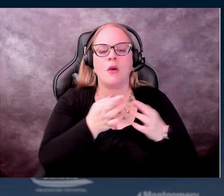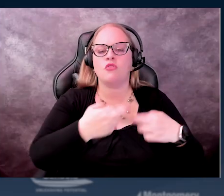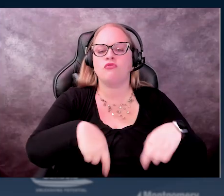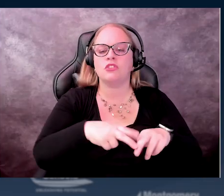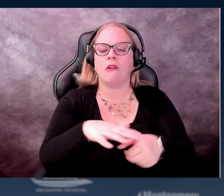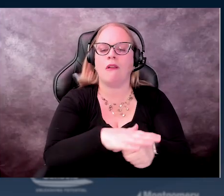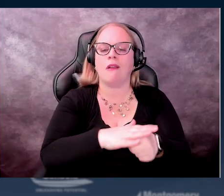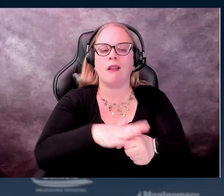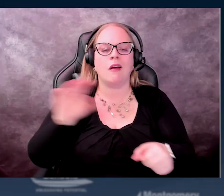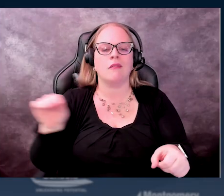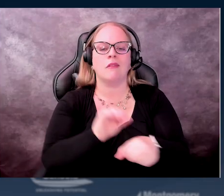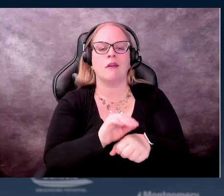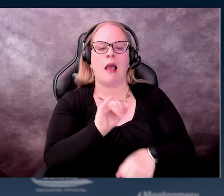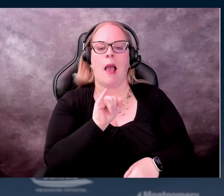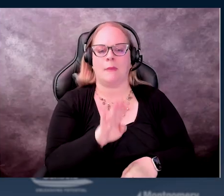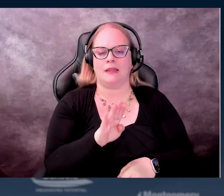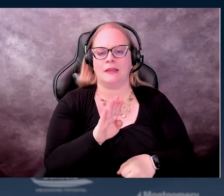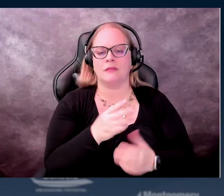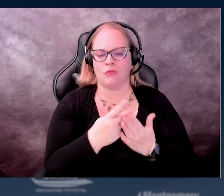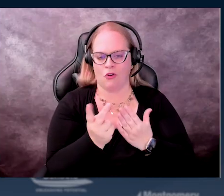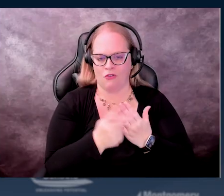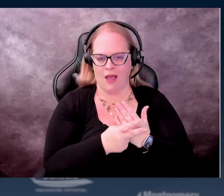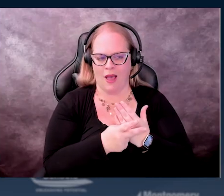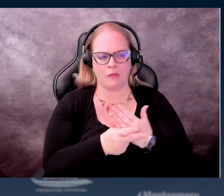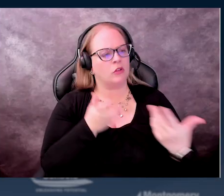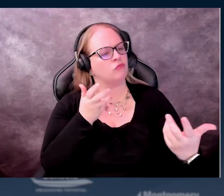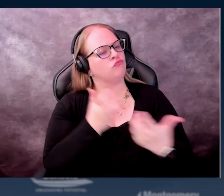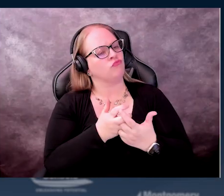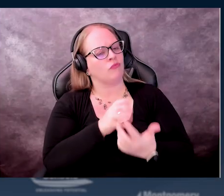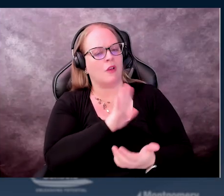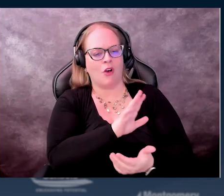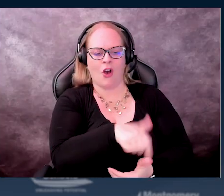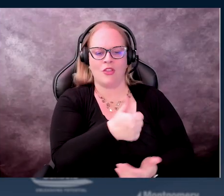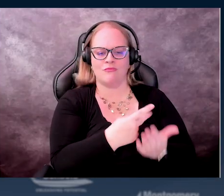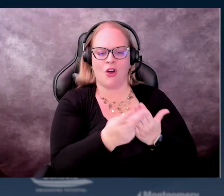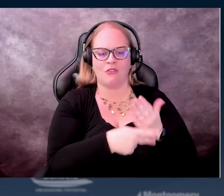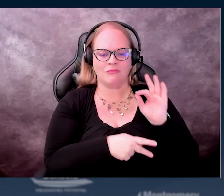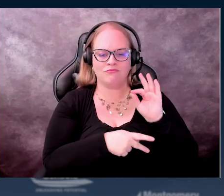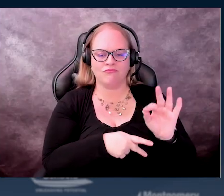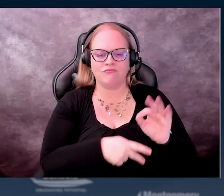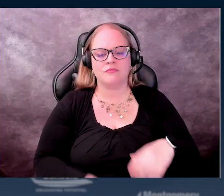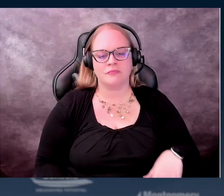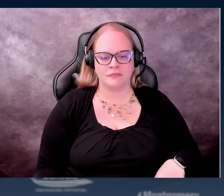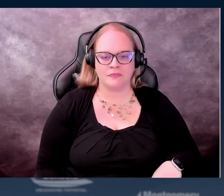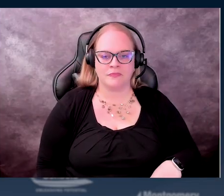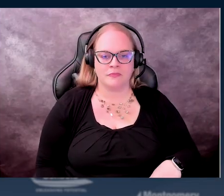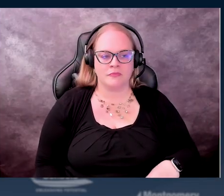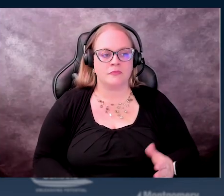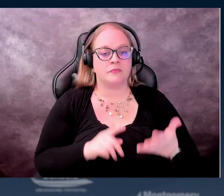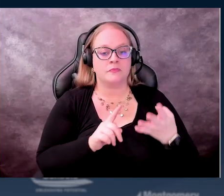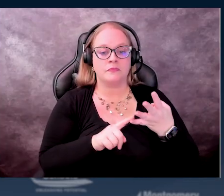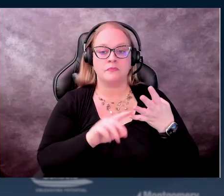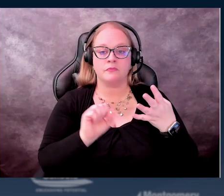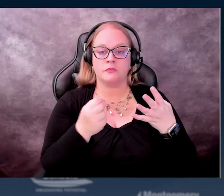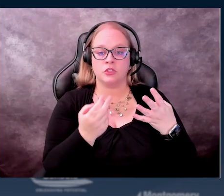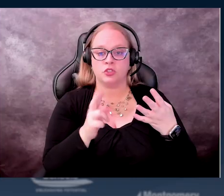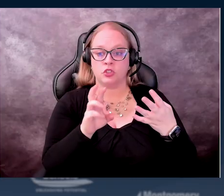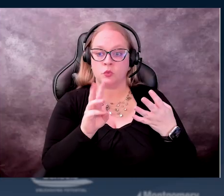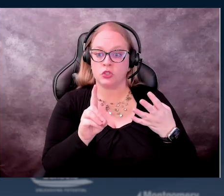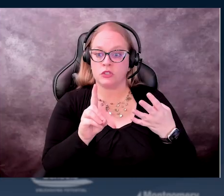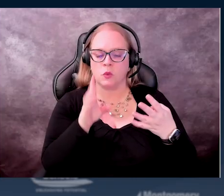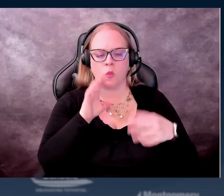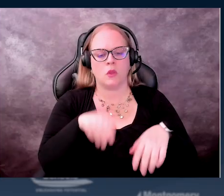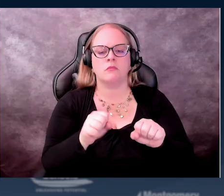that complements their other programs to which they currently offer. Sherwood will be hosting the humanities and the language